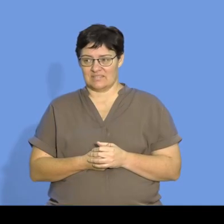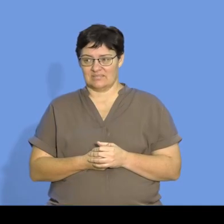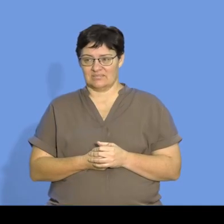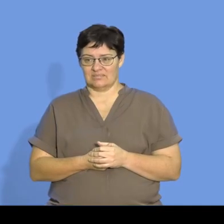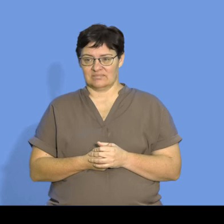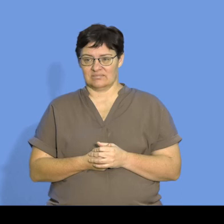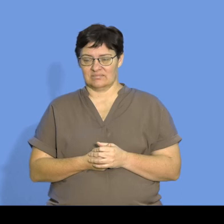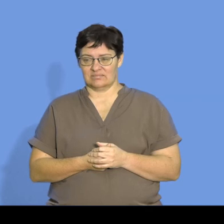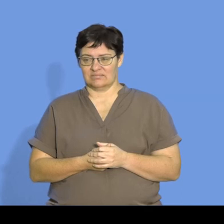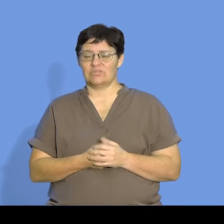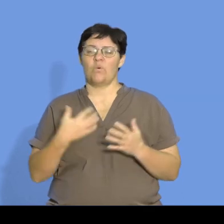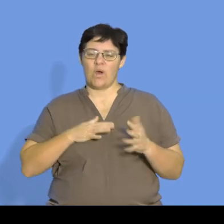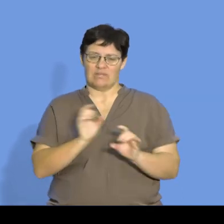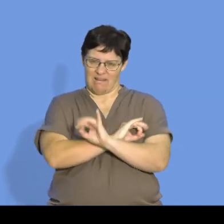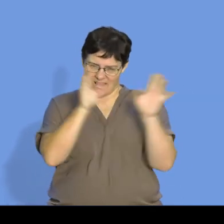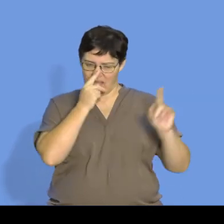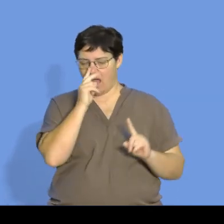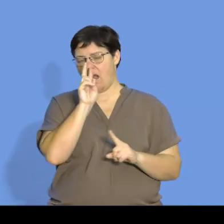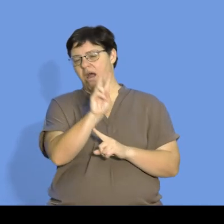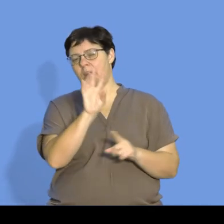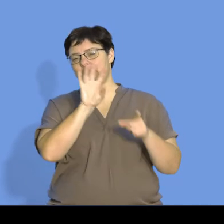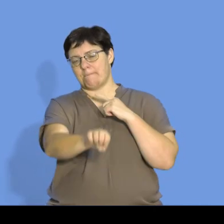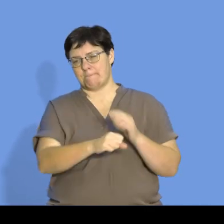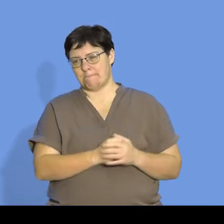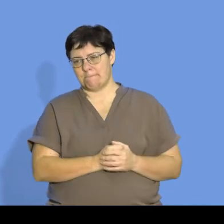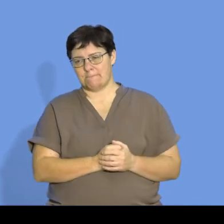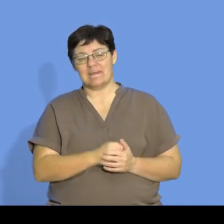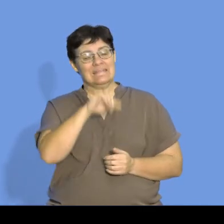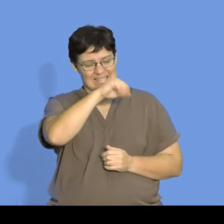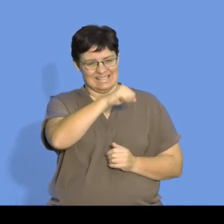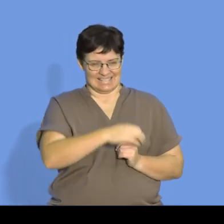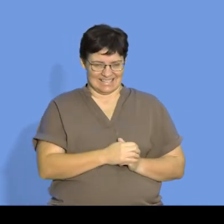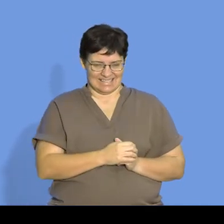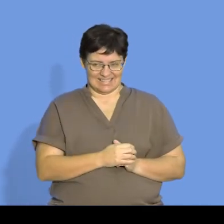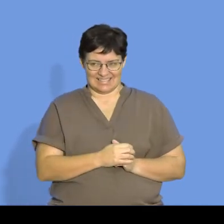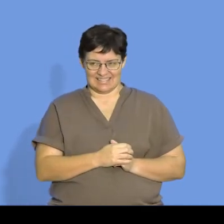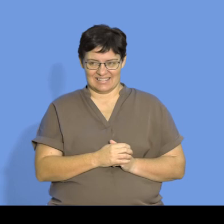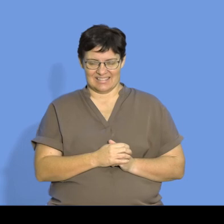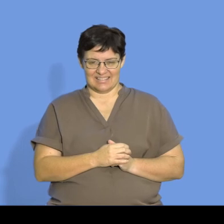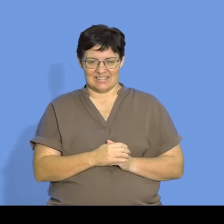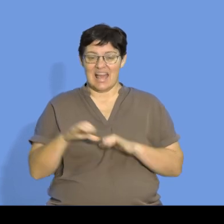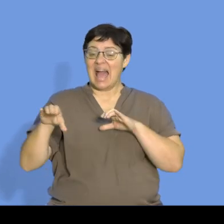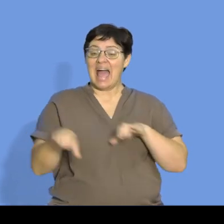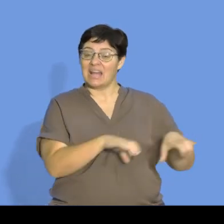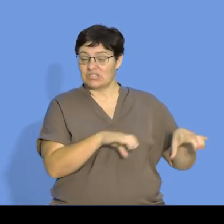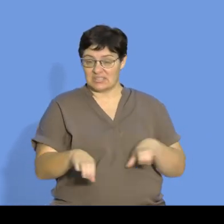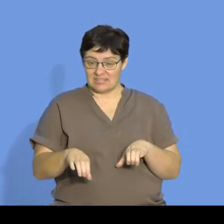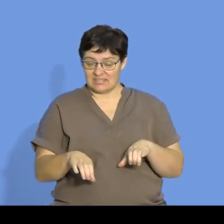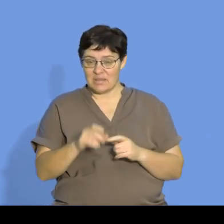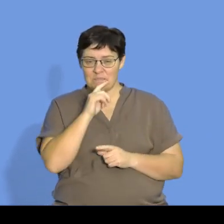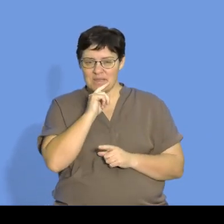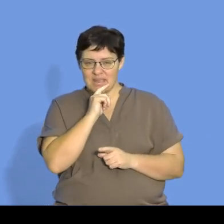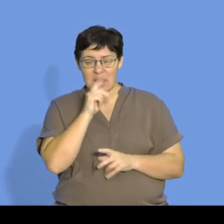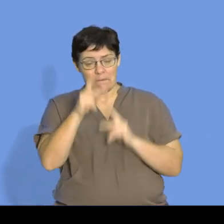just illustrate this just to make it clearly evident to you that yes,